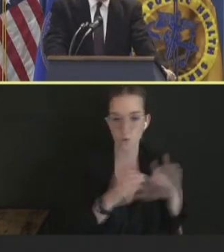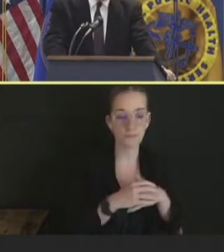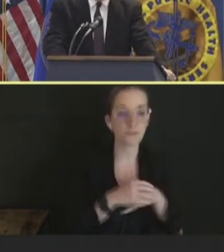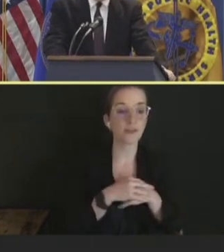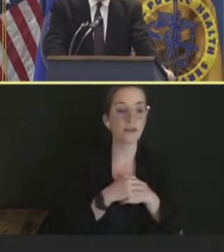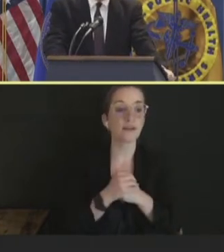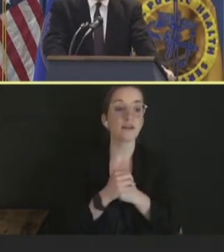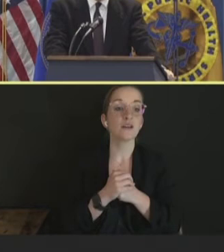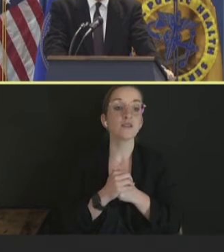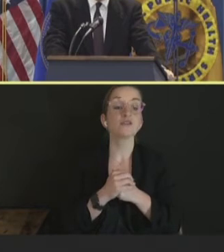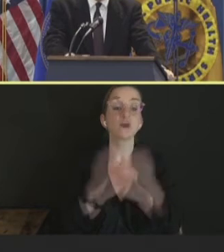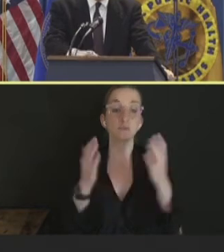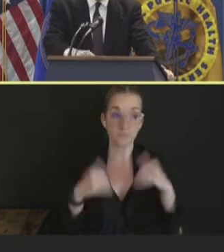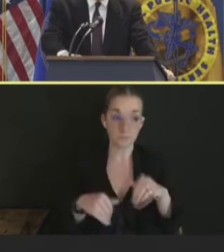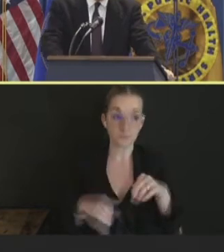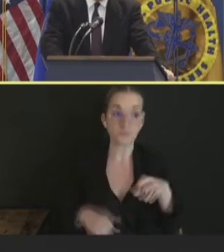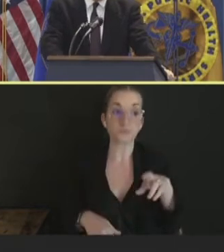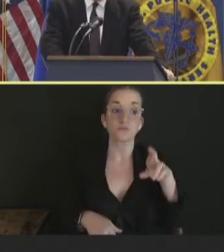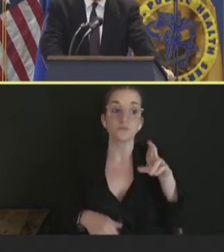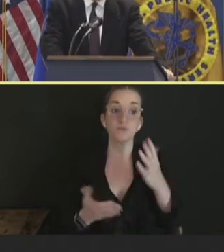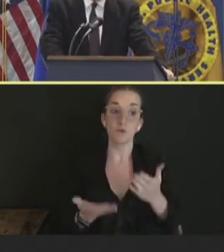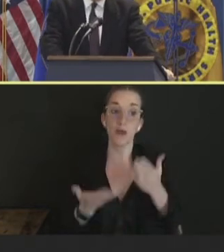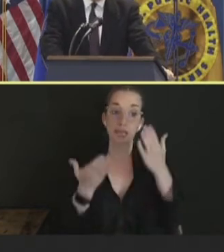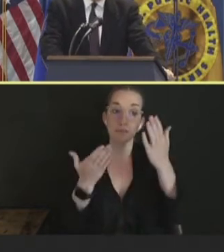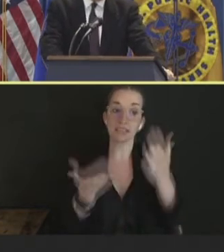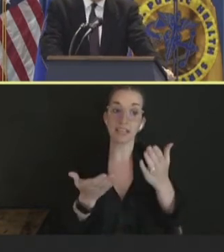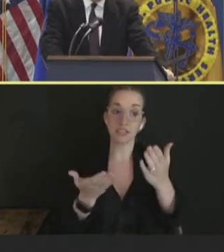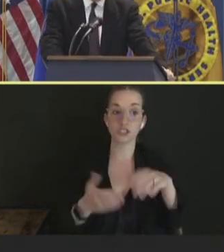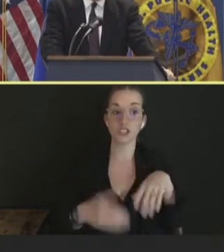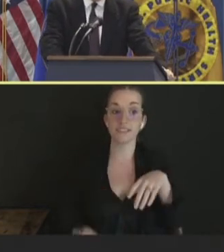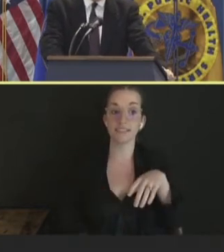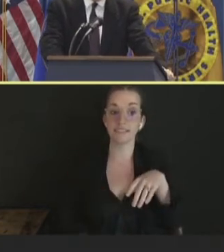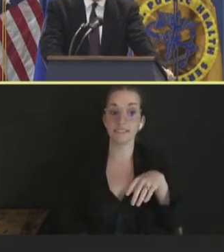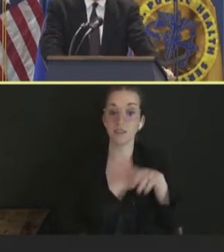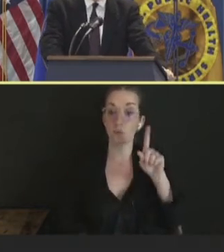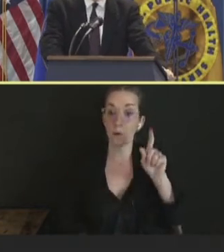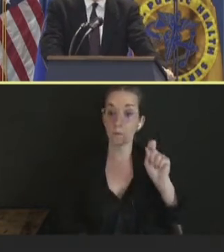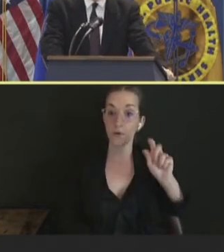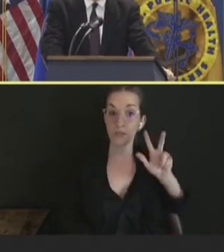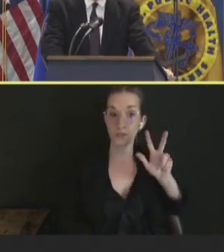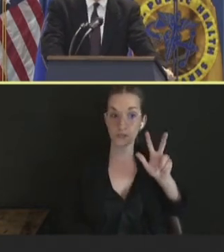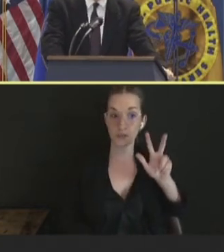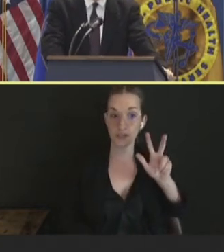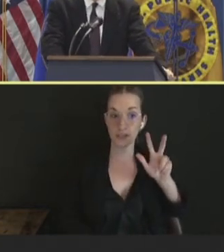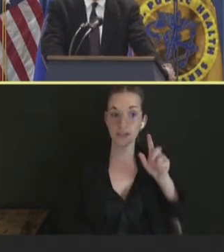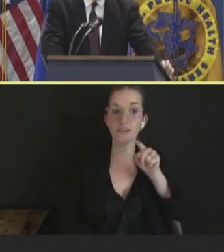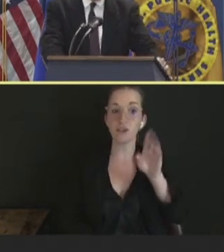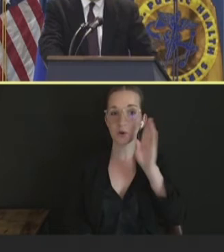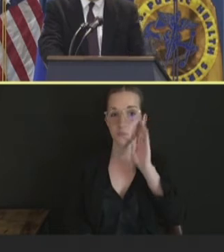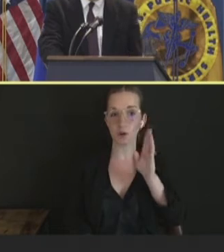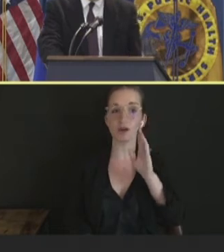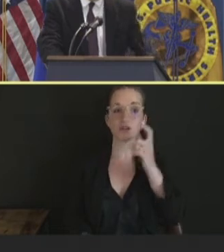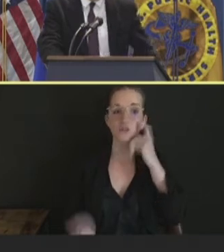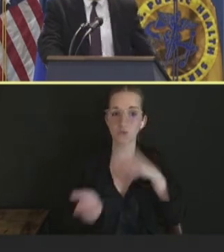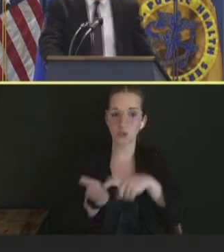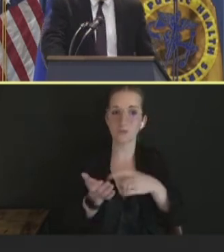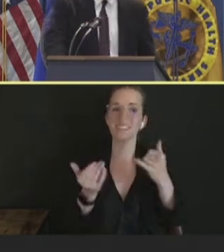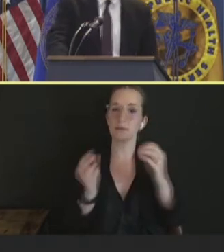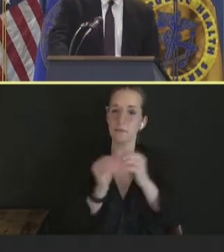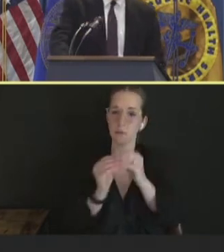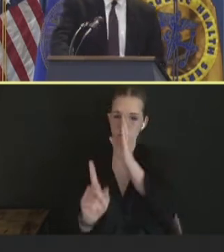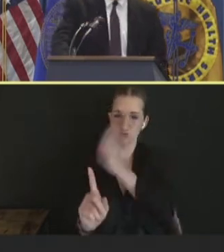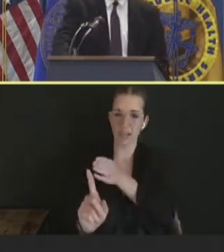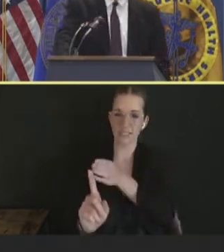1.3, again, compared to the earlier iteration, you'll notice that this is more directive. We threw in the word facilitate